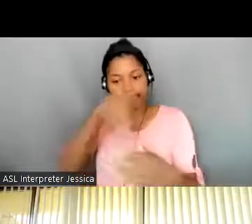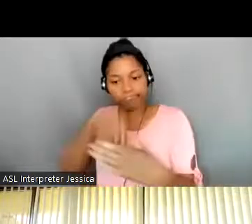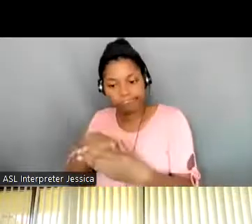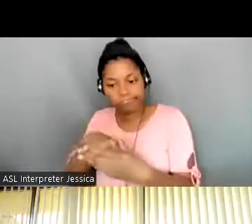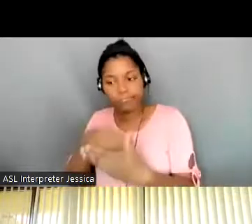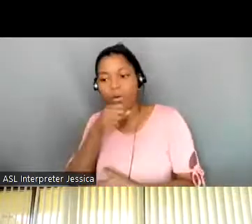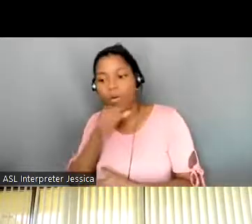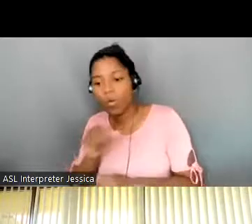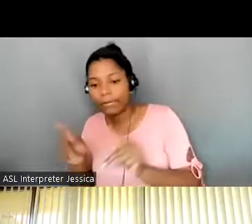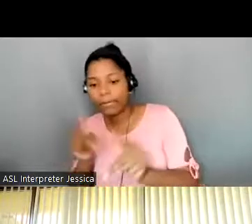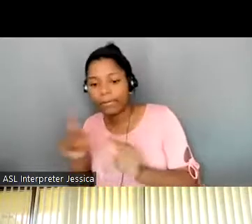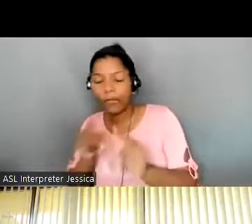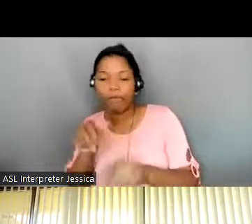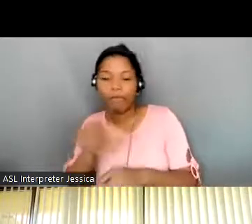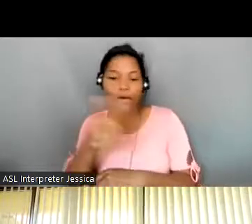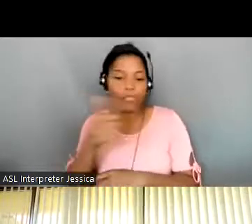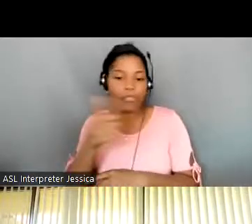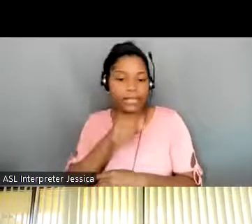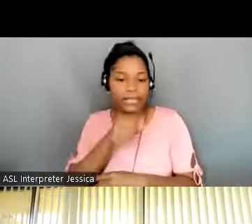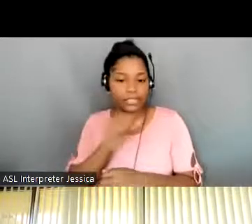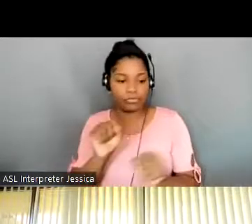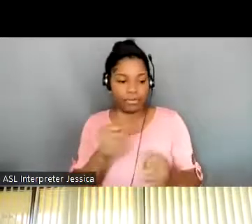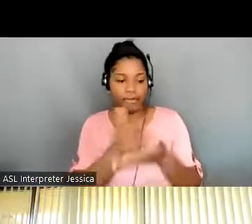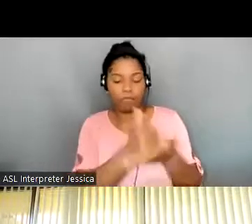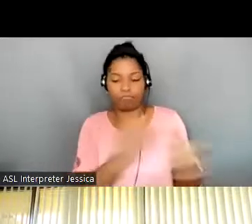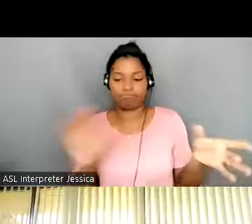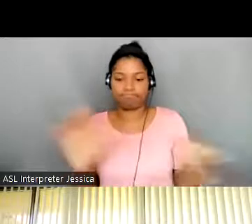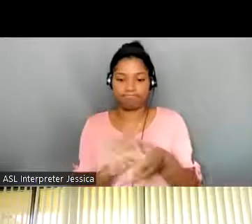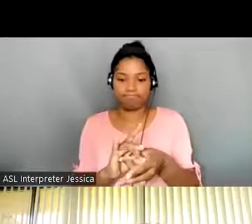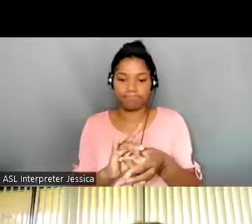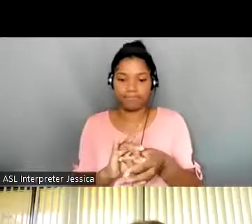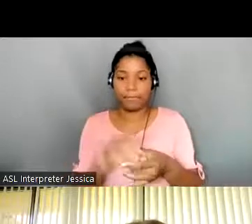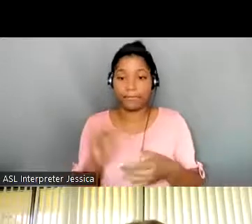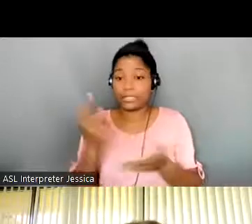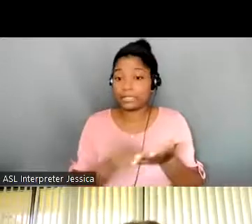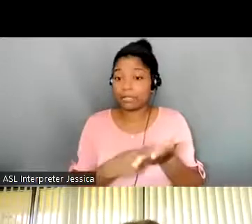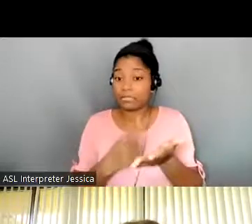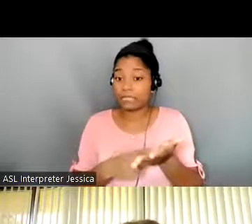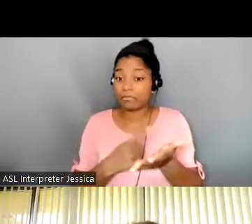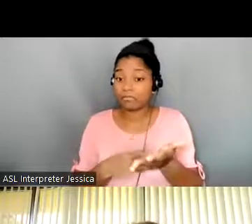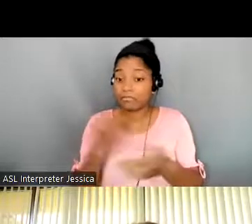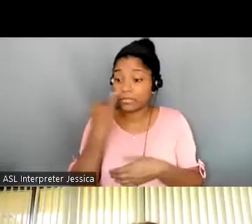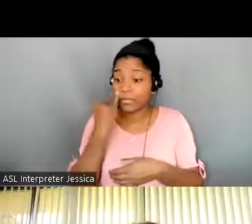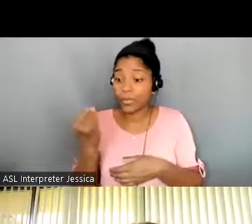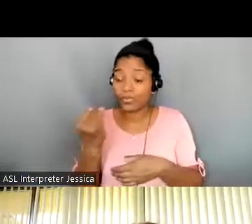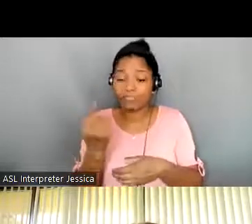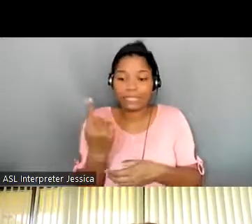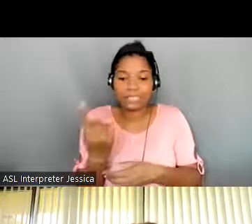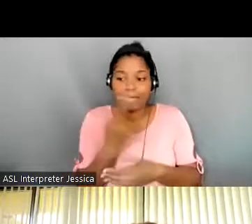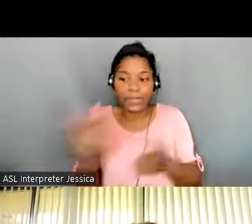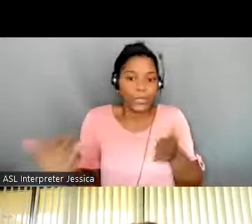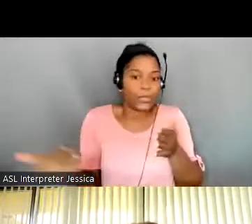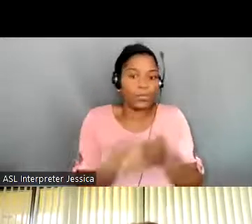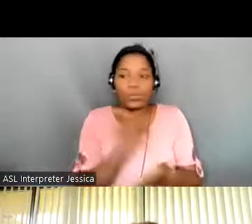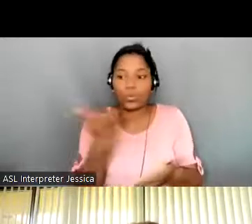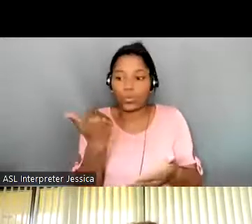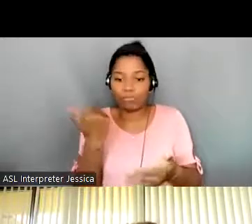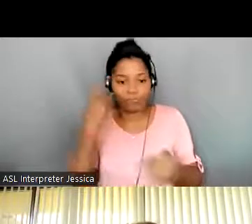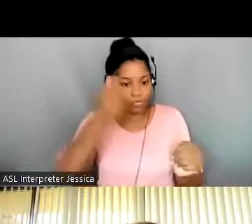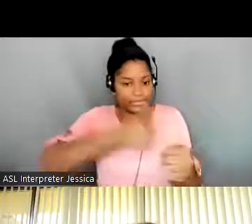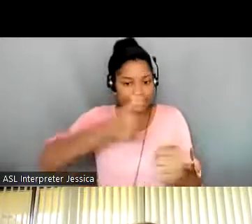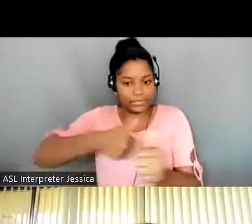to increase that chance of relationship. Sometimes having everybody work on something new can be really effective